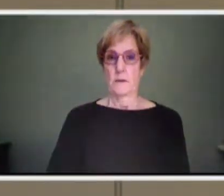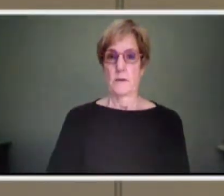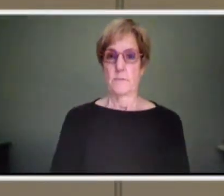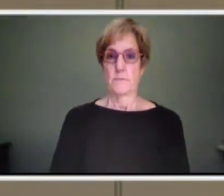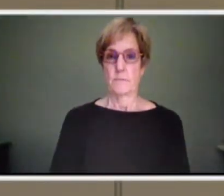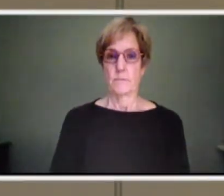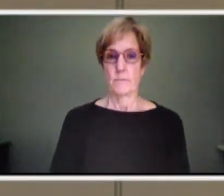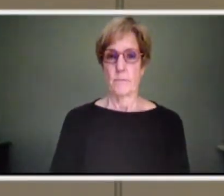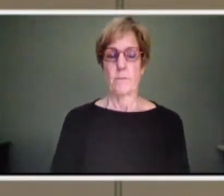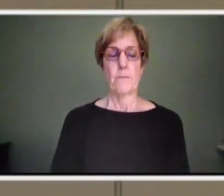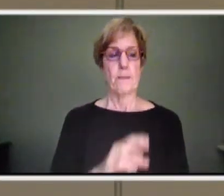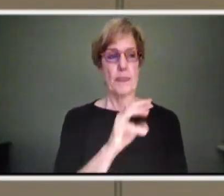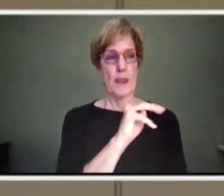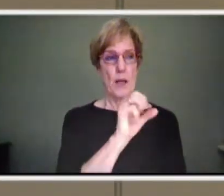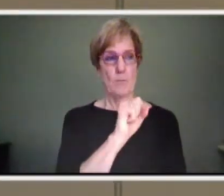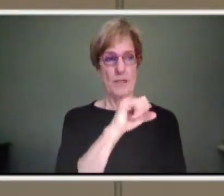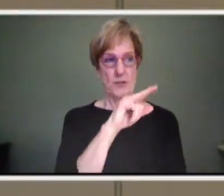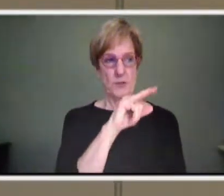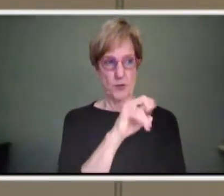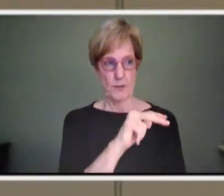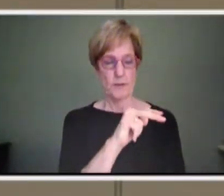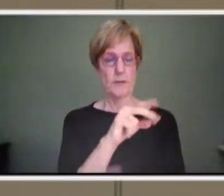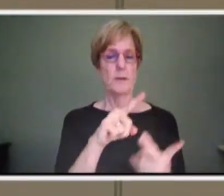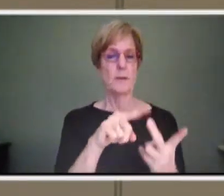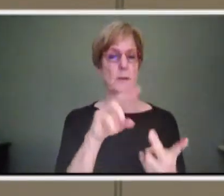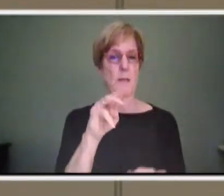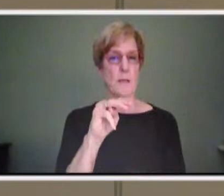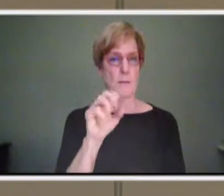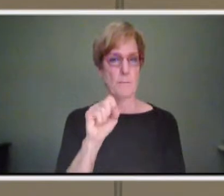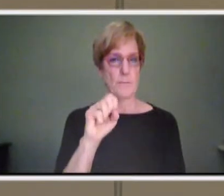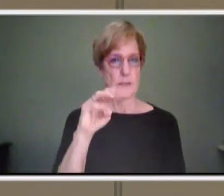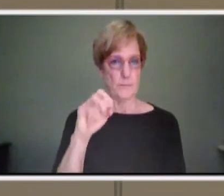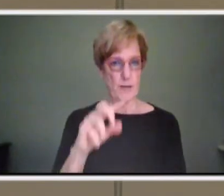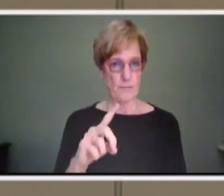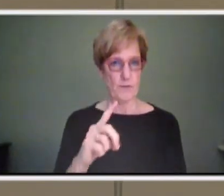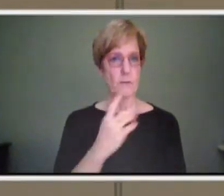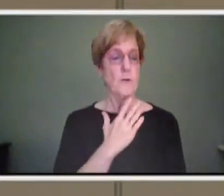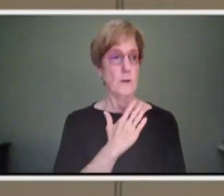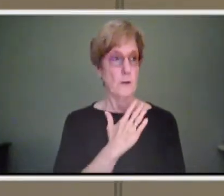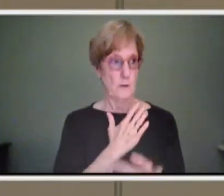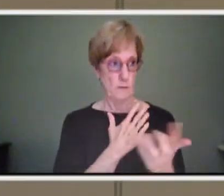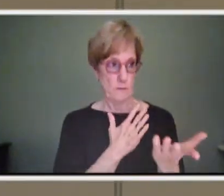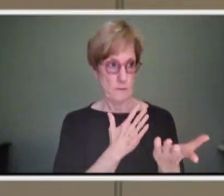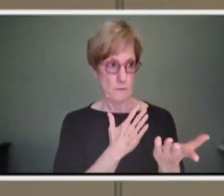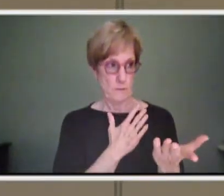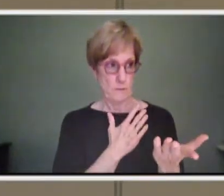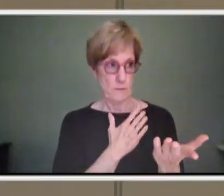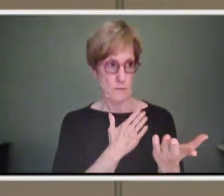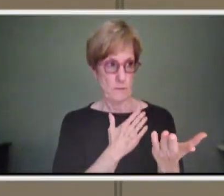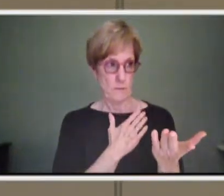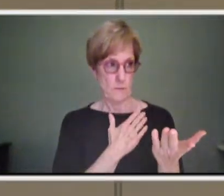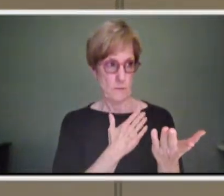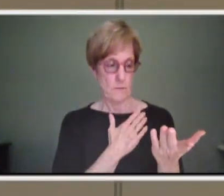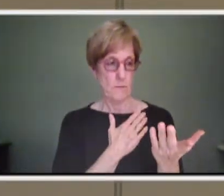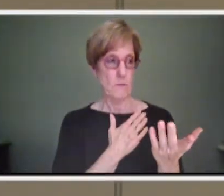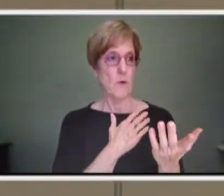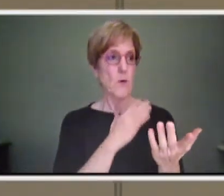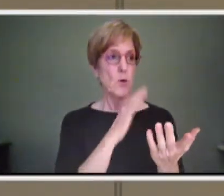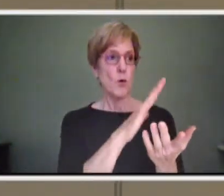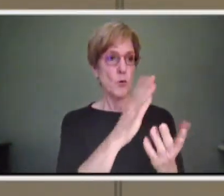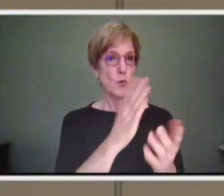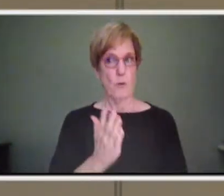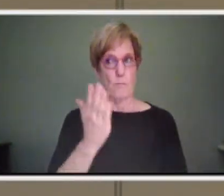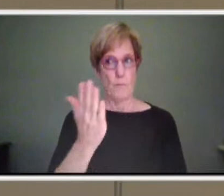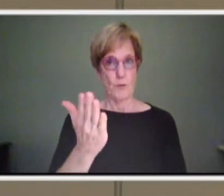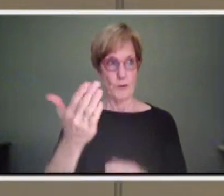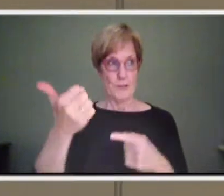Ms. Johnson and Ms. Mayfield if they would consider pulling back their motions to deny, so